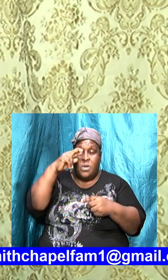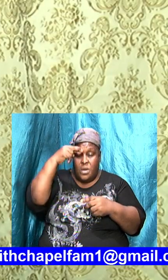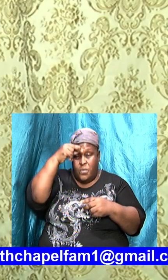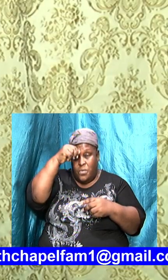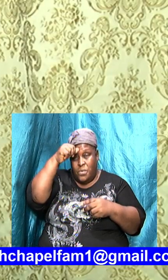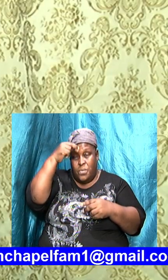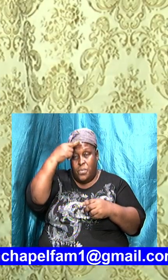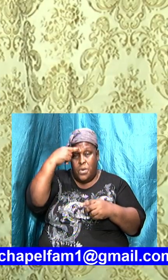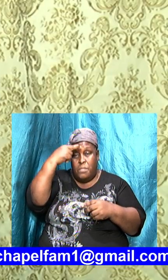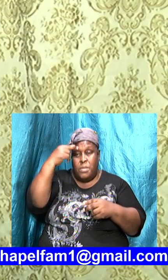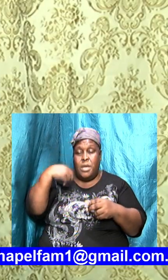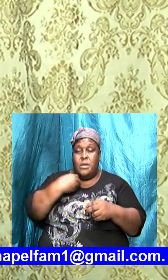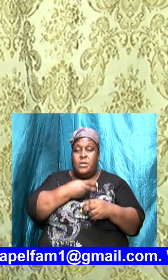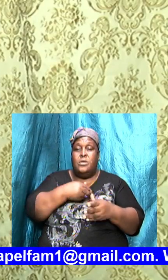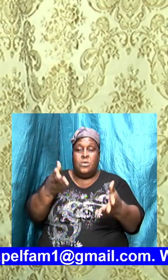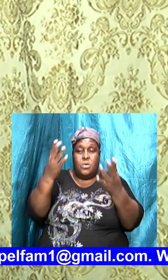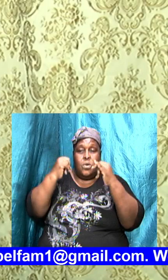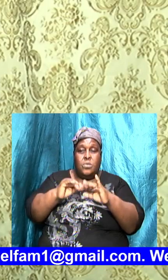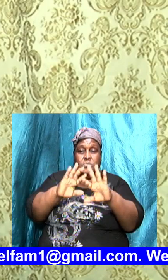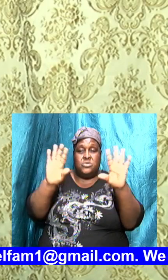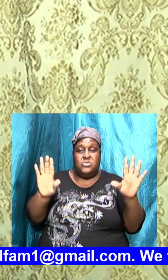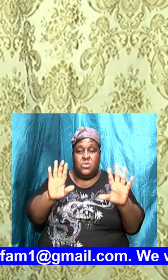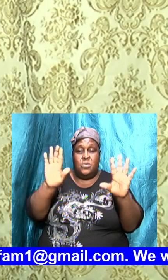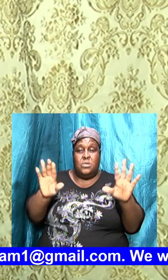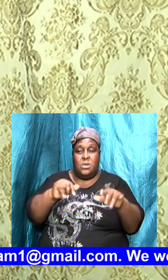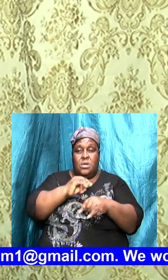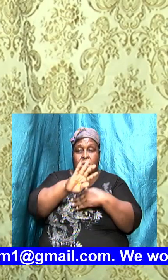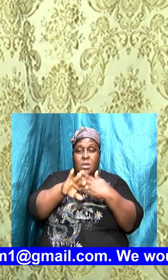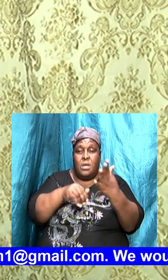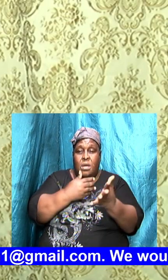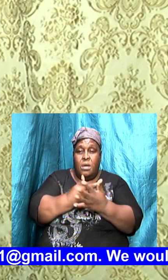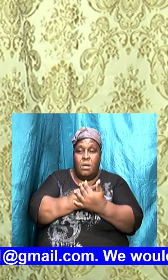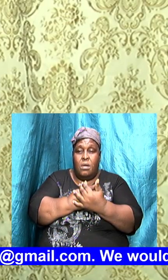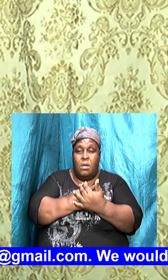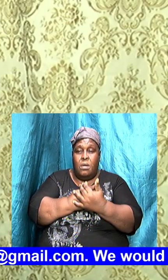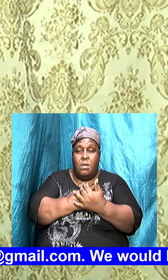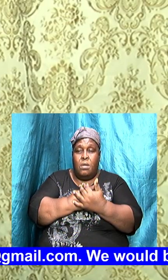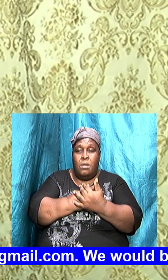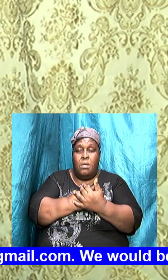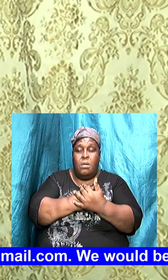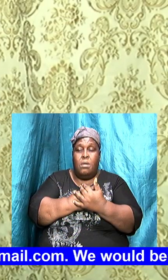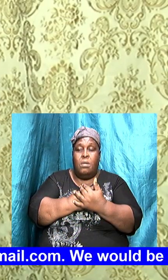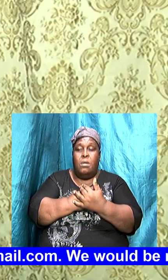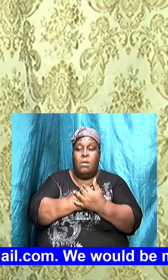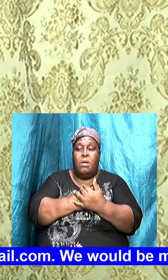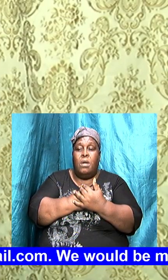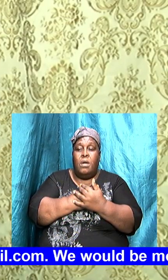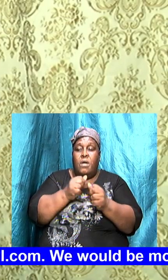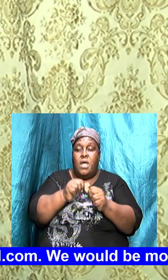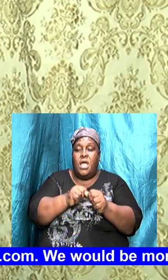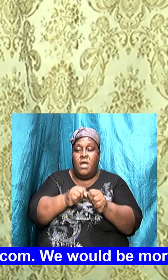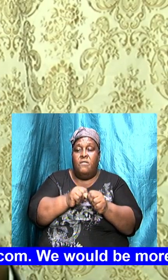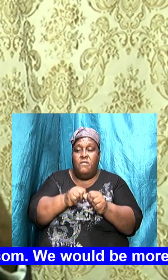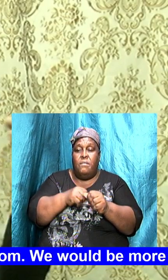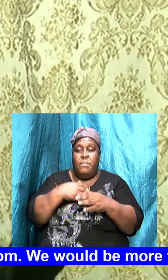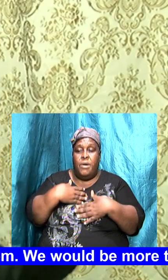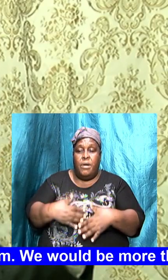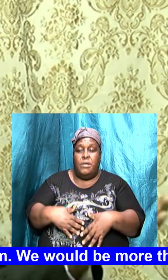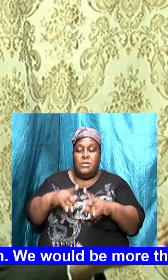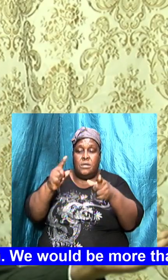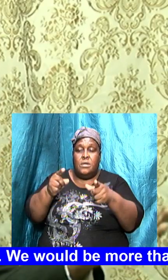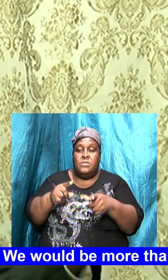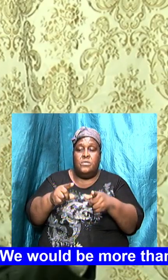that come Sunday, all roads lead to the Olympia Crown Hotel, where we have been,